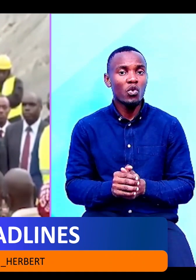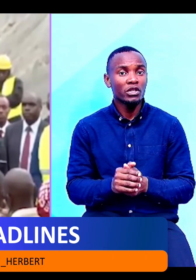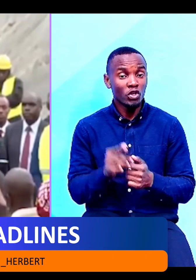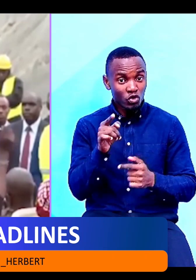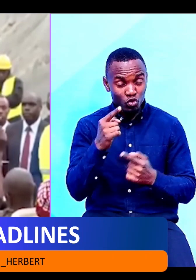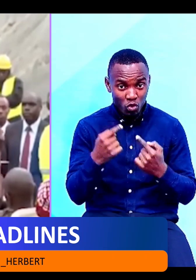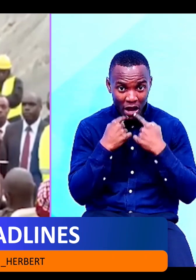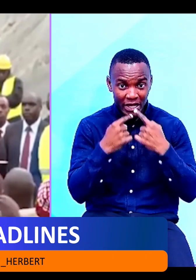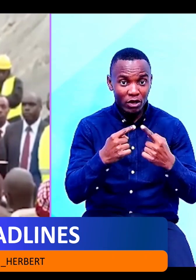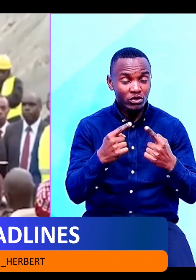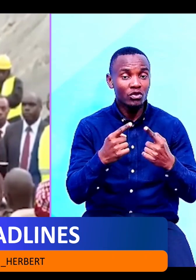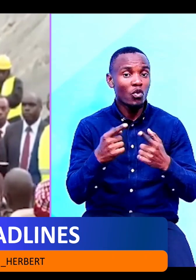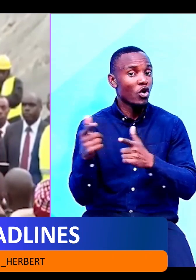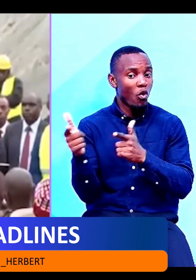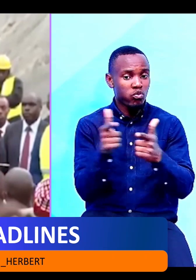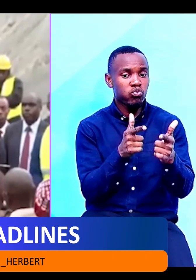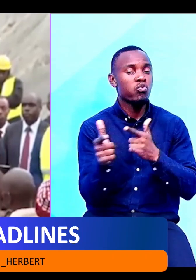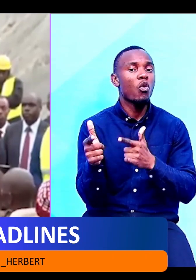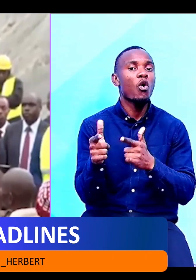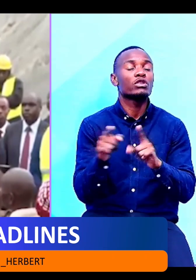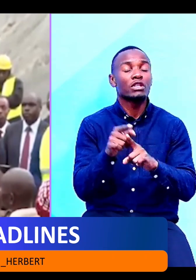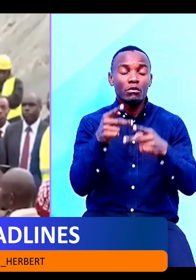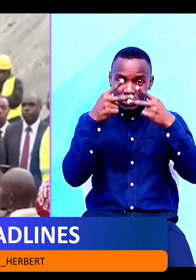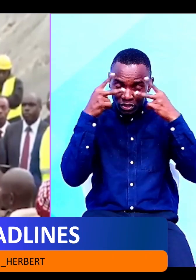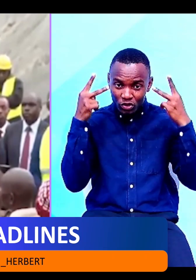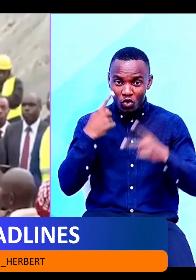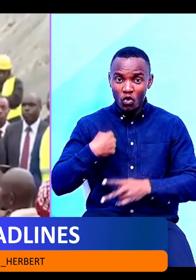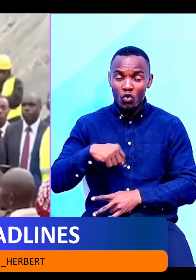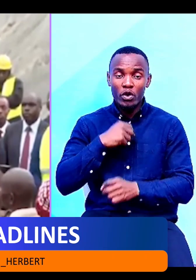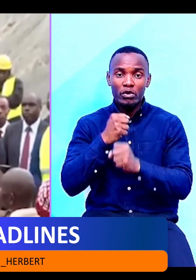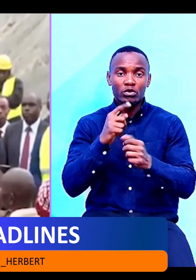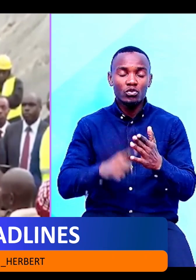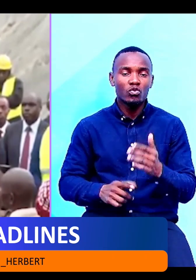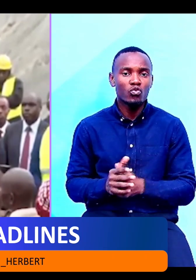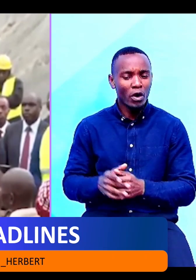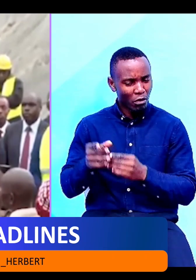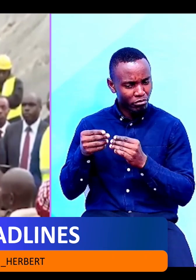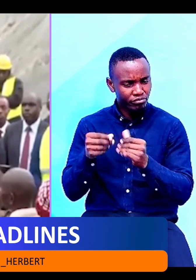is terrorism. We are going to deal with you firmly.